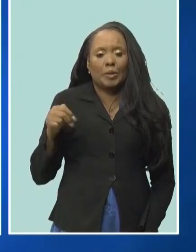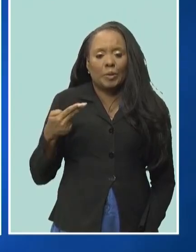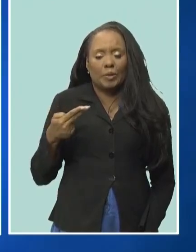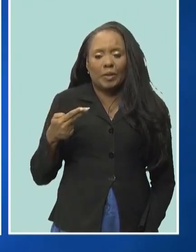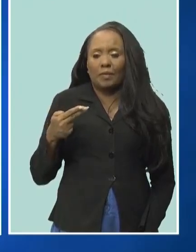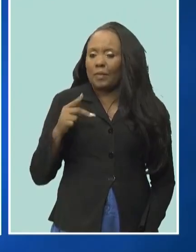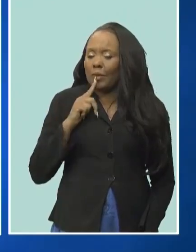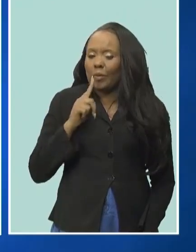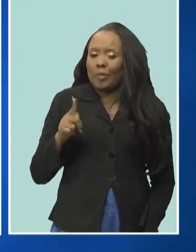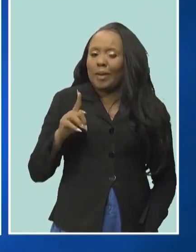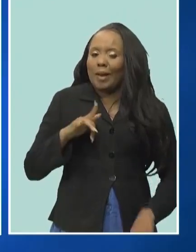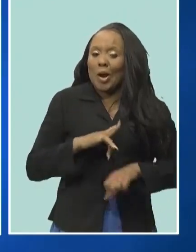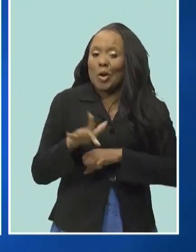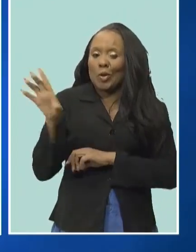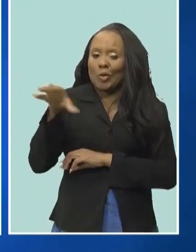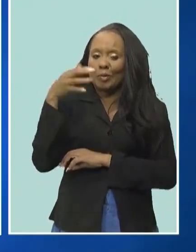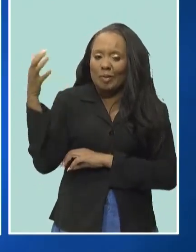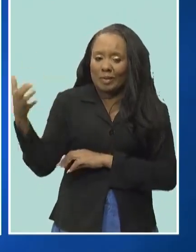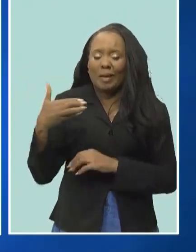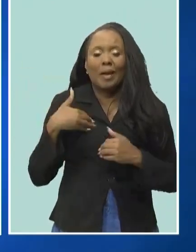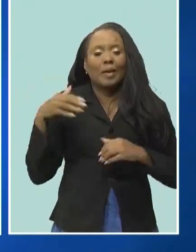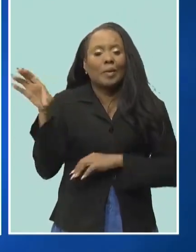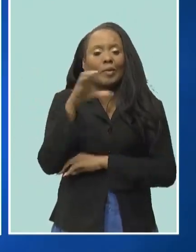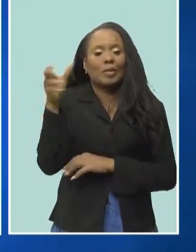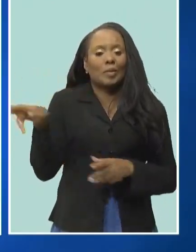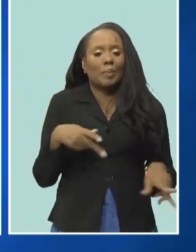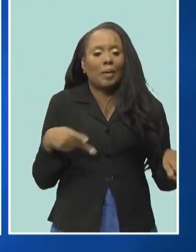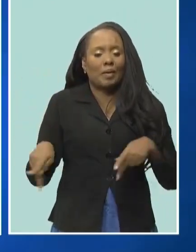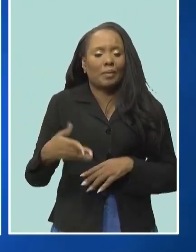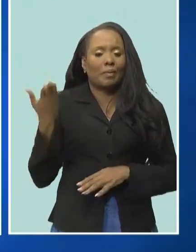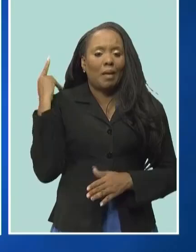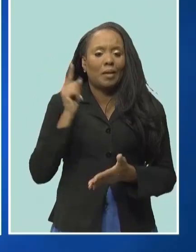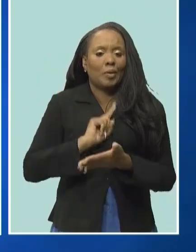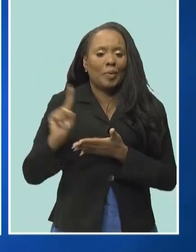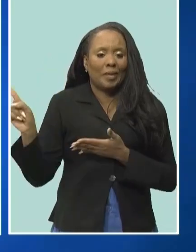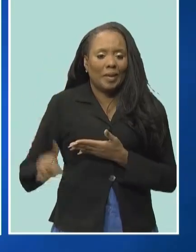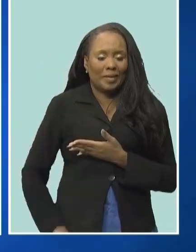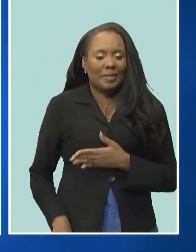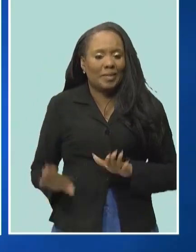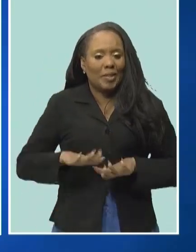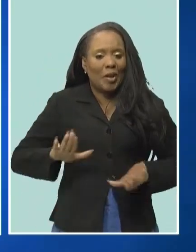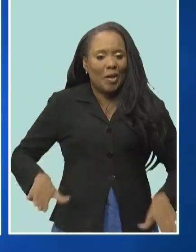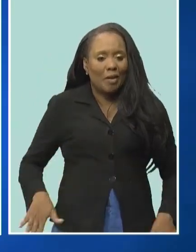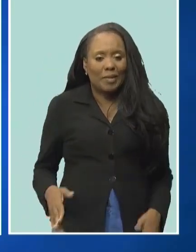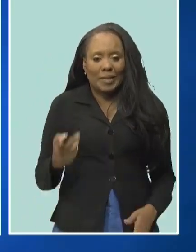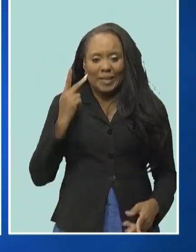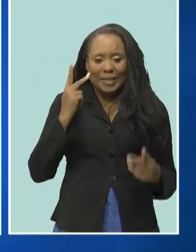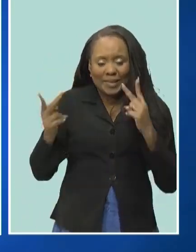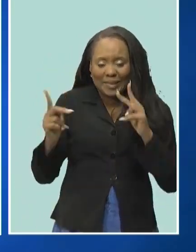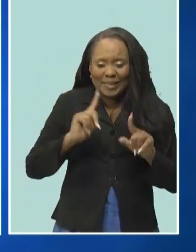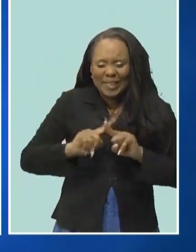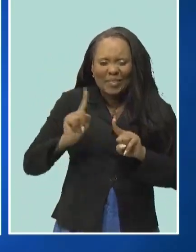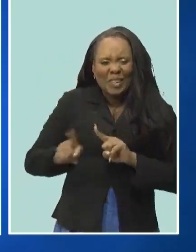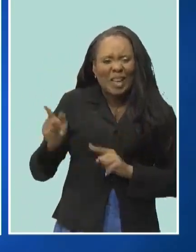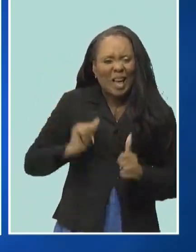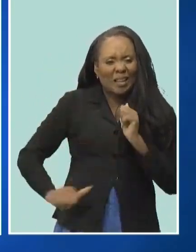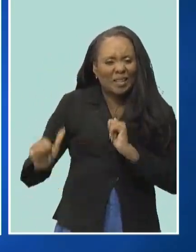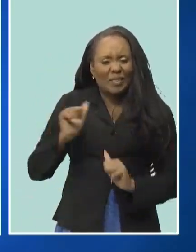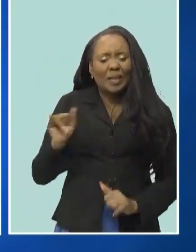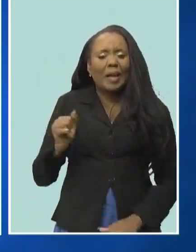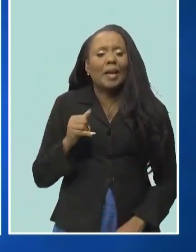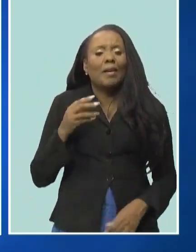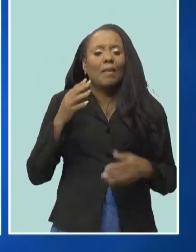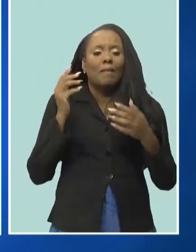Club hosted its 11th annual Christmas party over the weekend. The little ones were seen participating in several activities such as